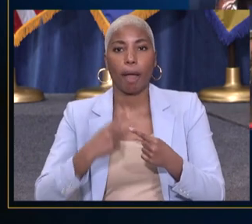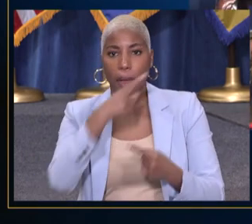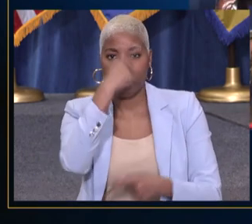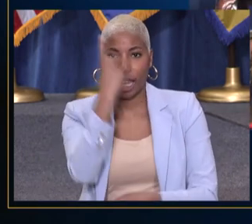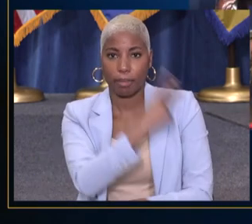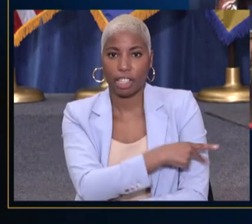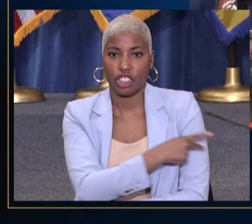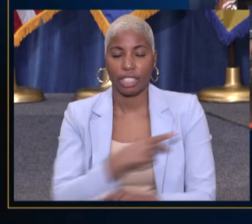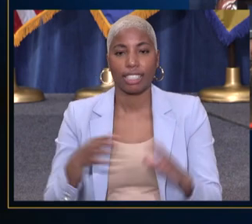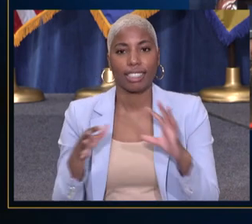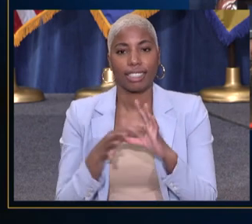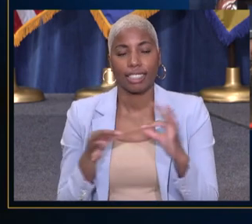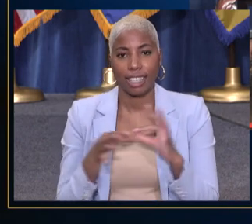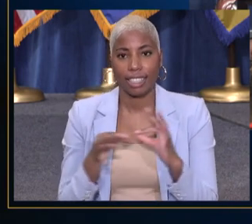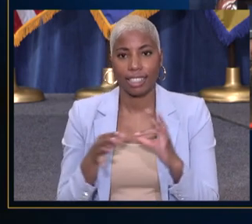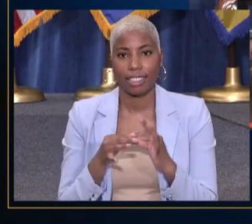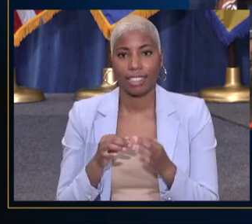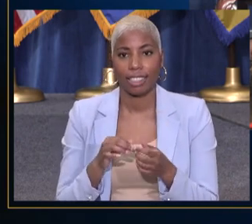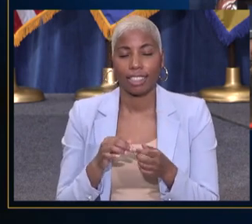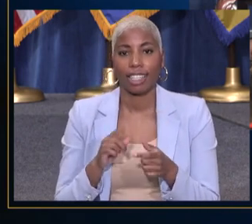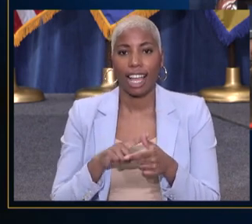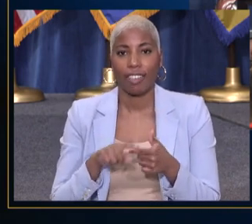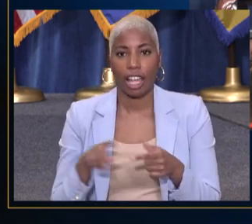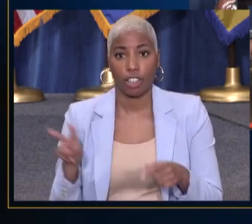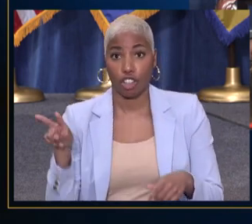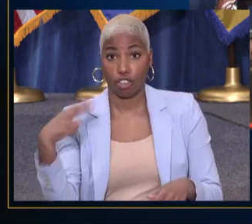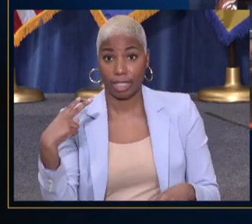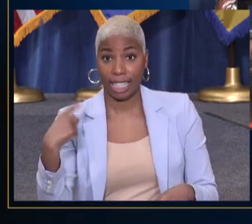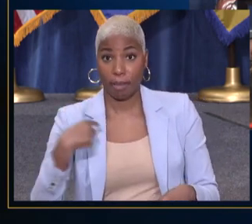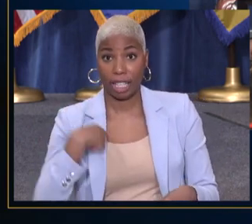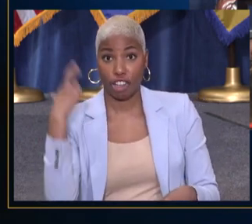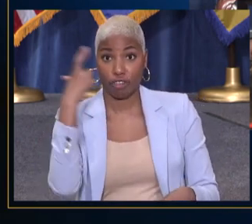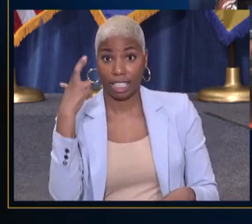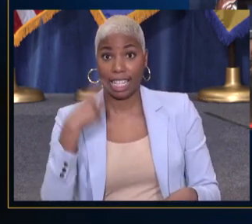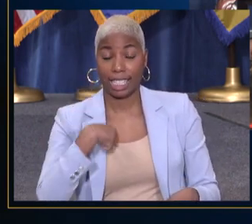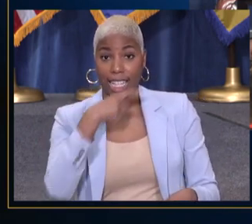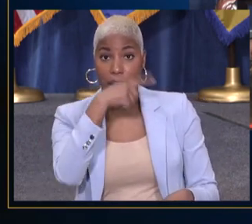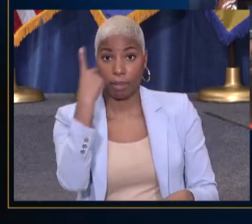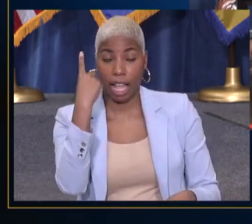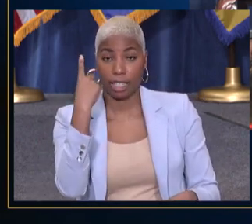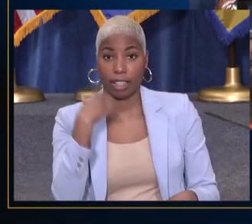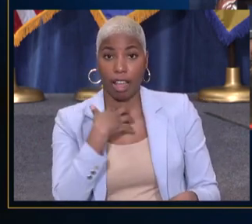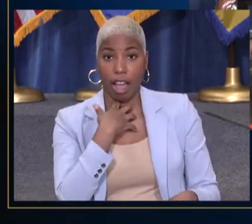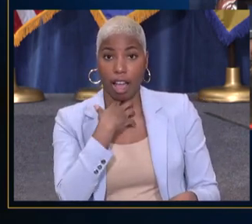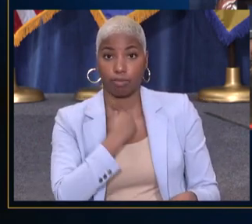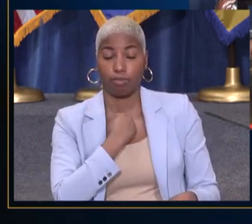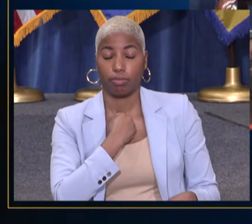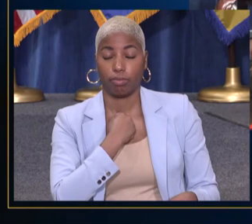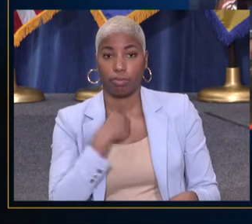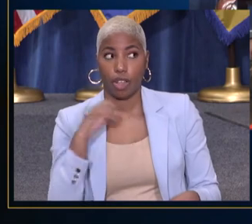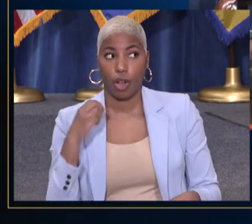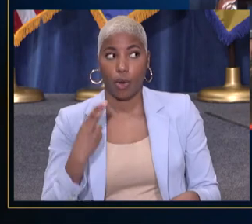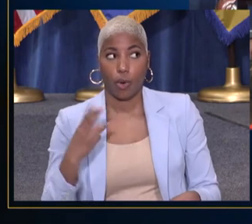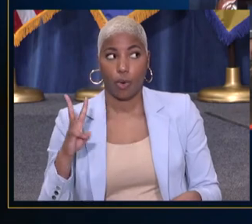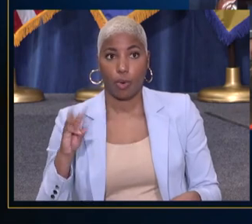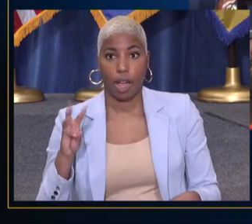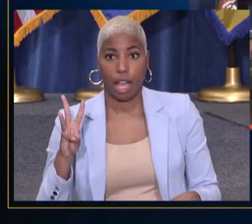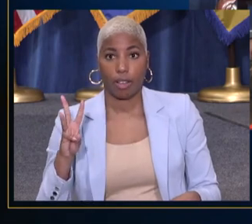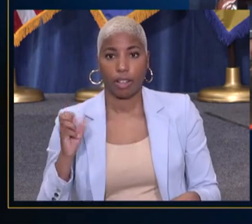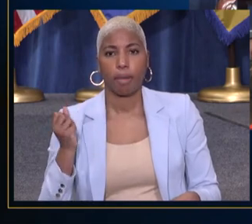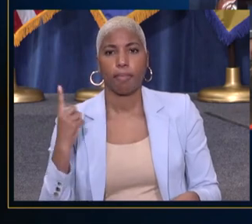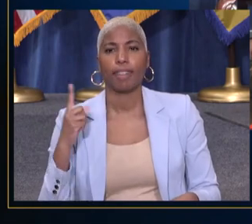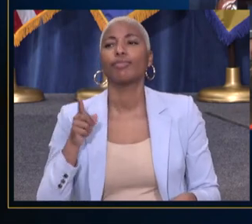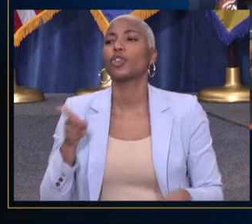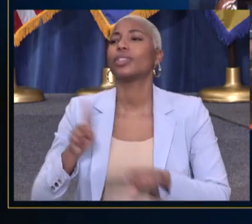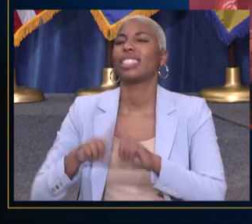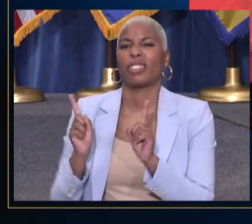and says, and then looks at me and realizes I'm Black and realizes like, oh, well, but you're different from